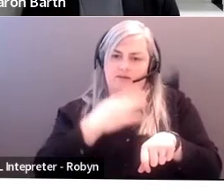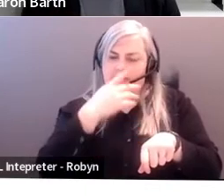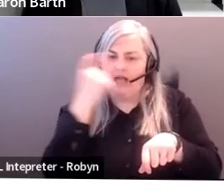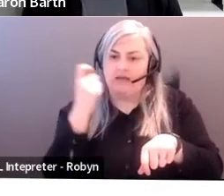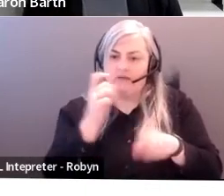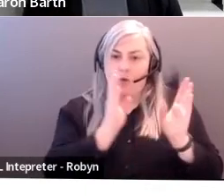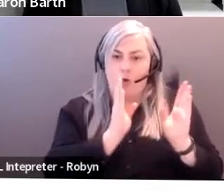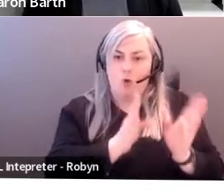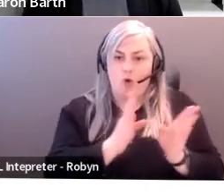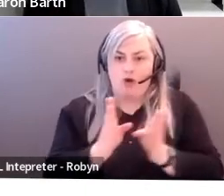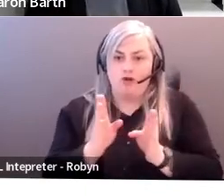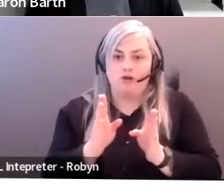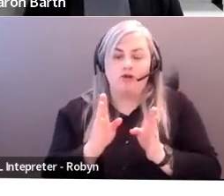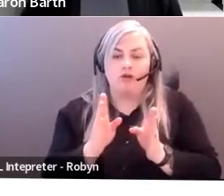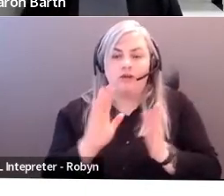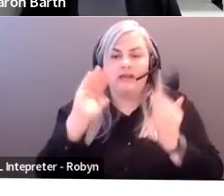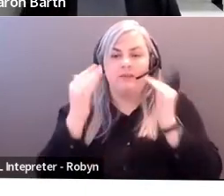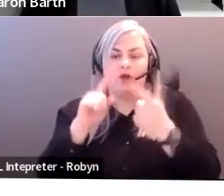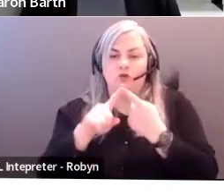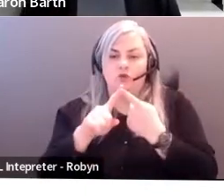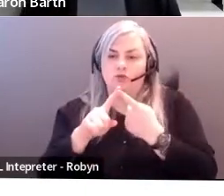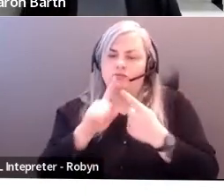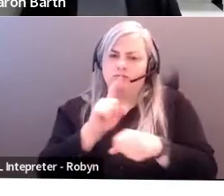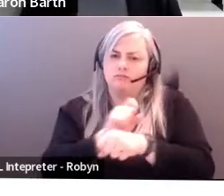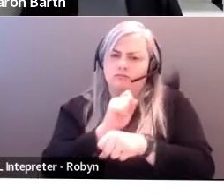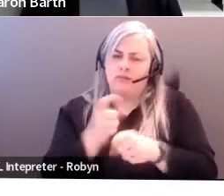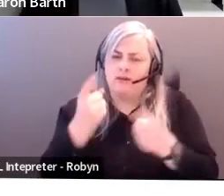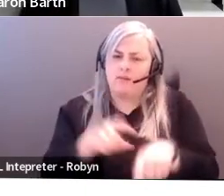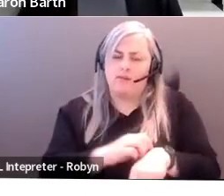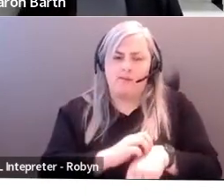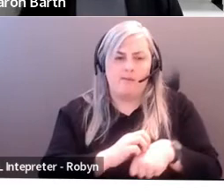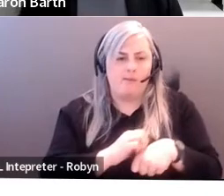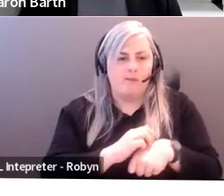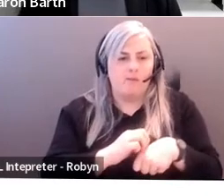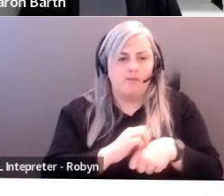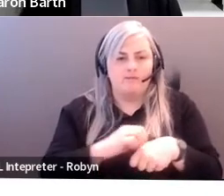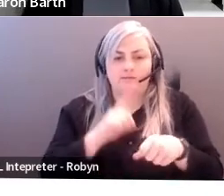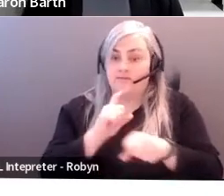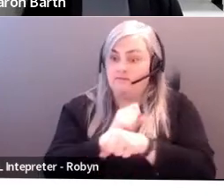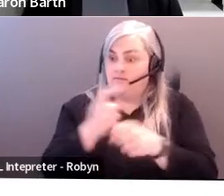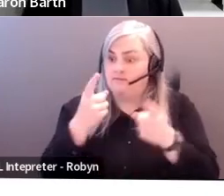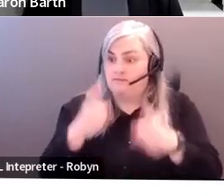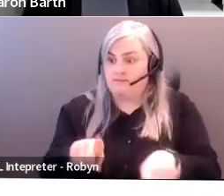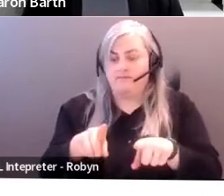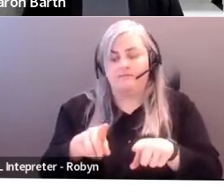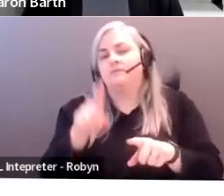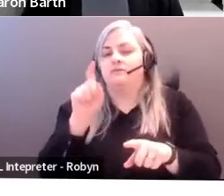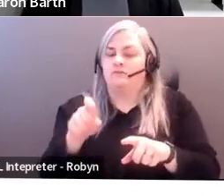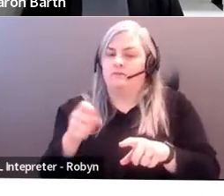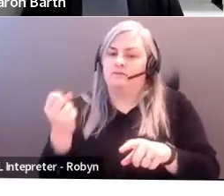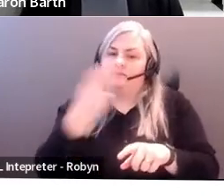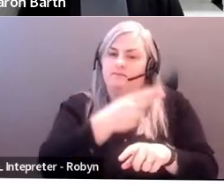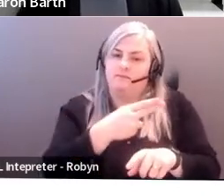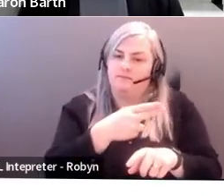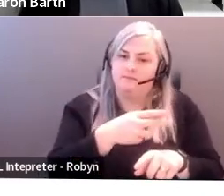its order, as opposed to its merit? And merit should always come before order, but